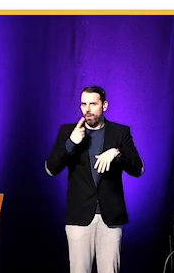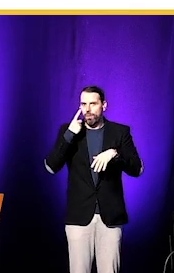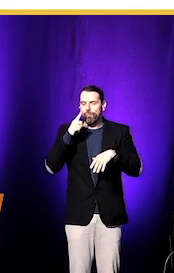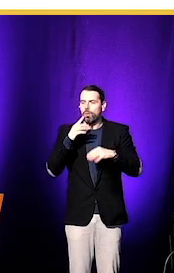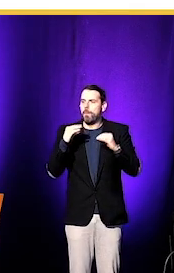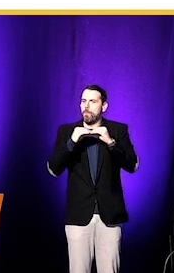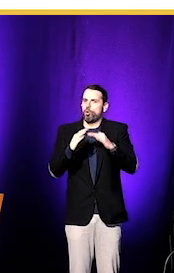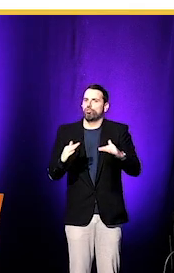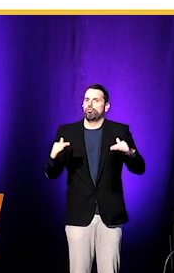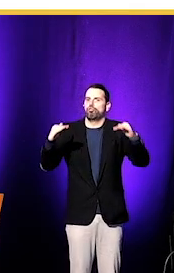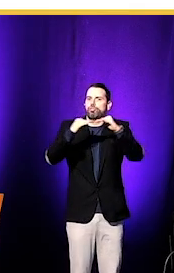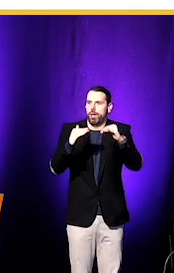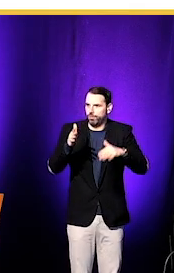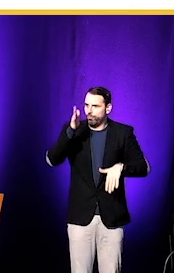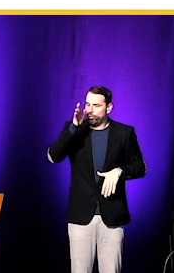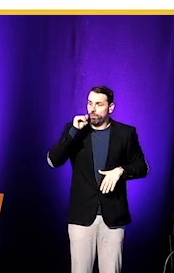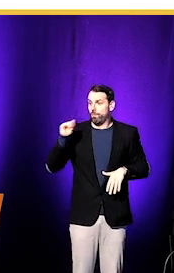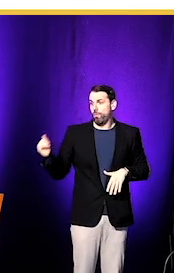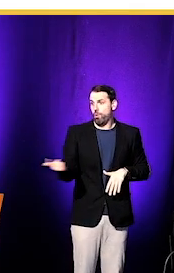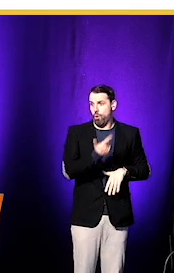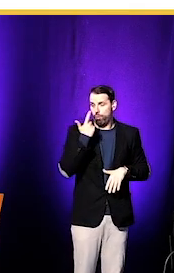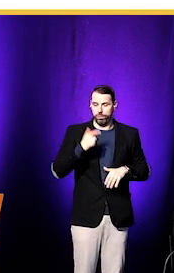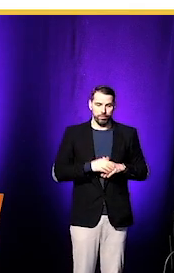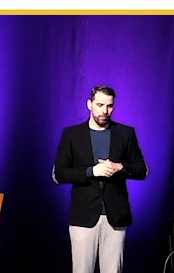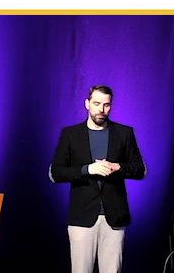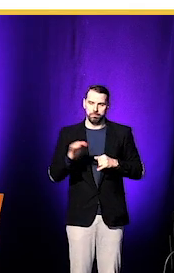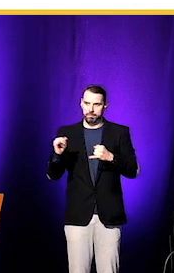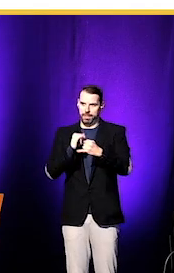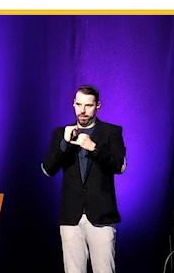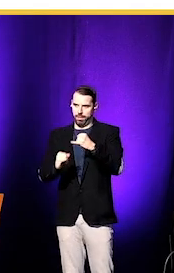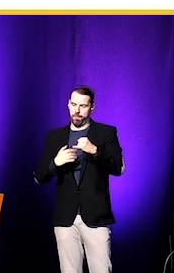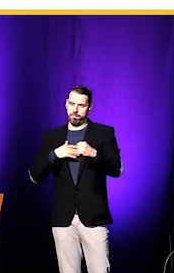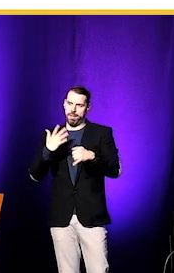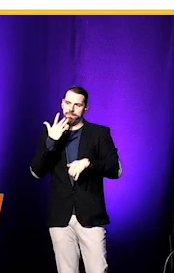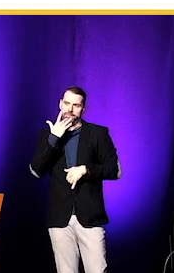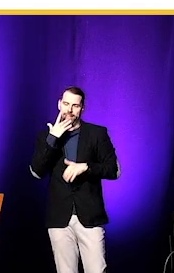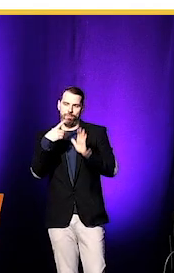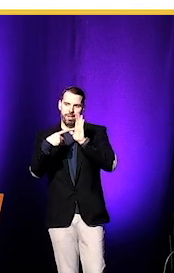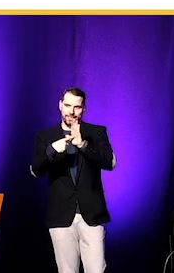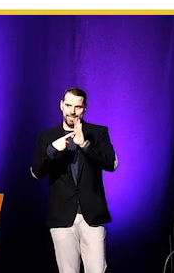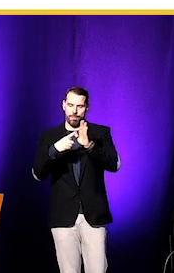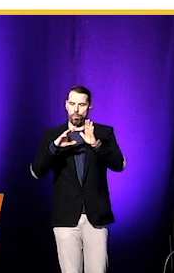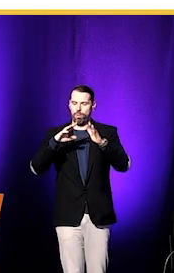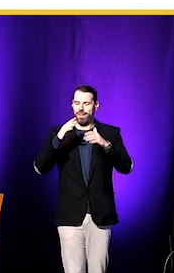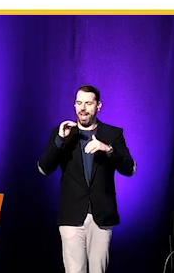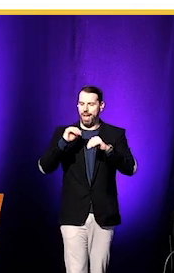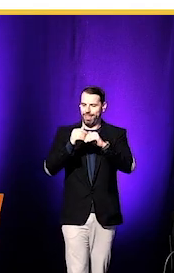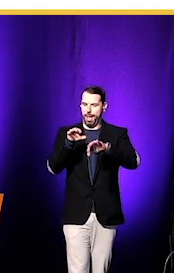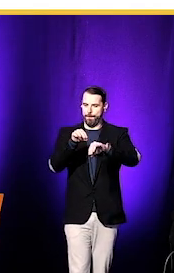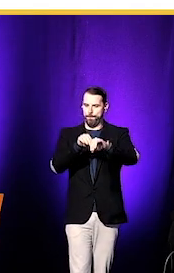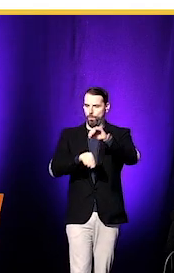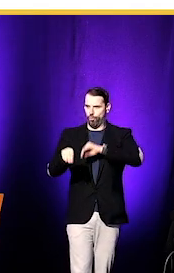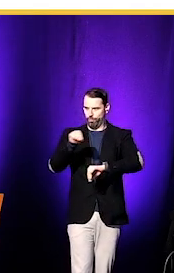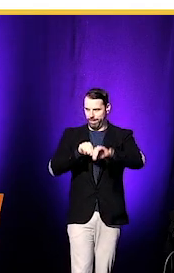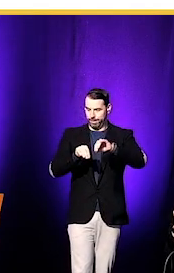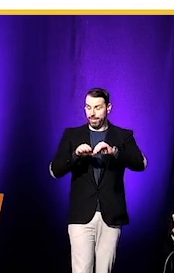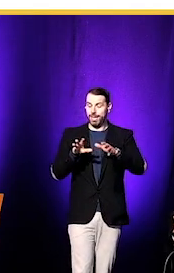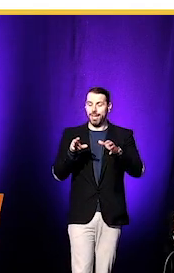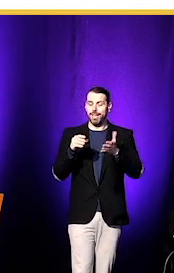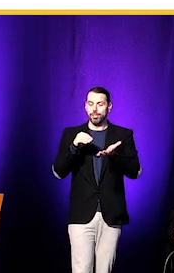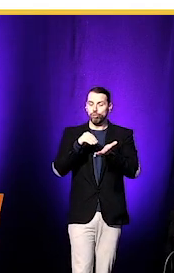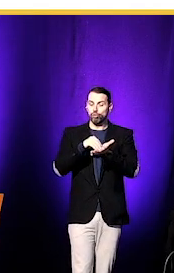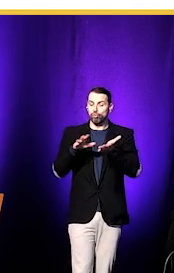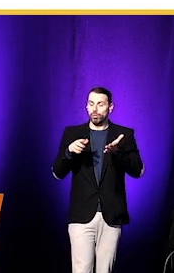processes of social dreaming. I end with my favorite example of this embodied movement in which students are encouraged to